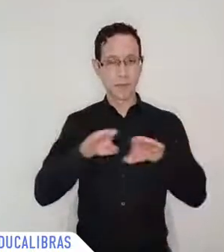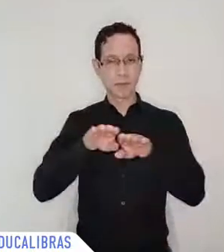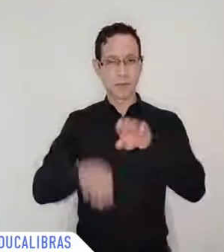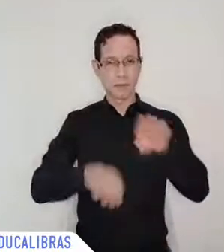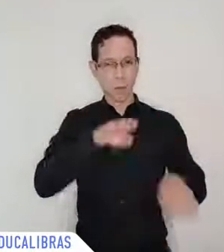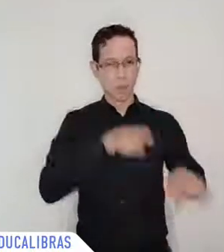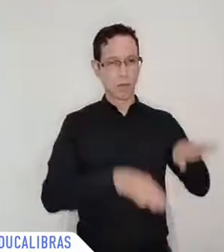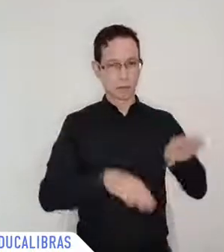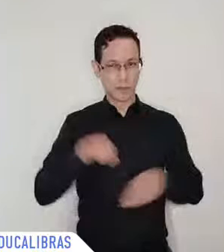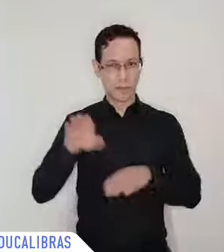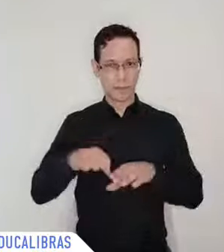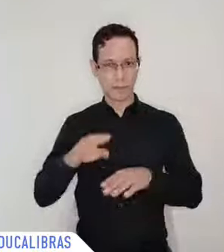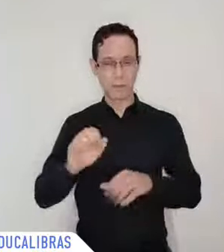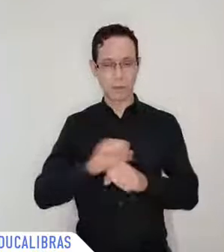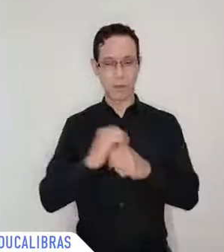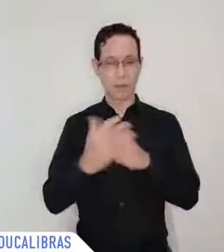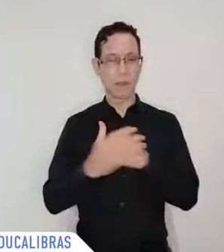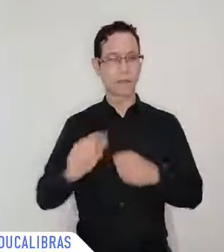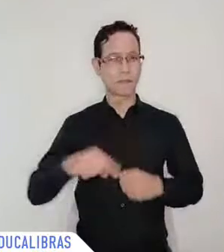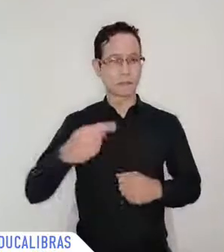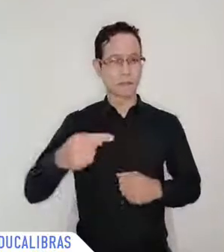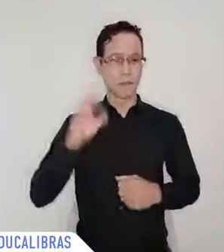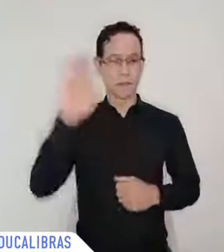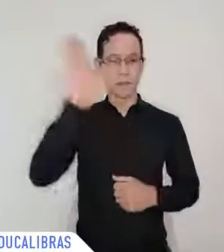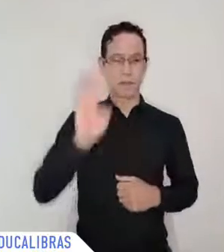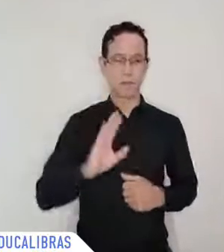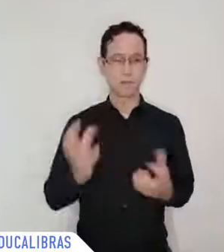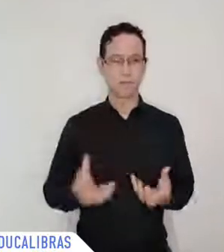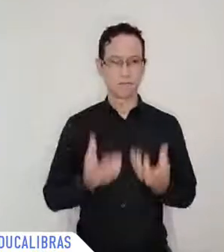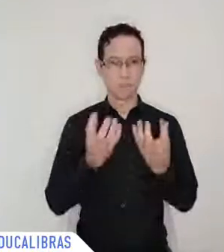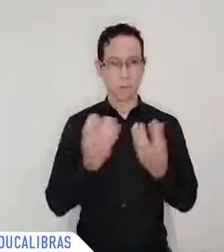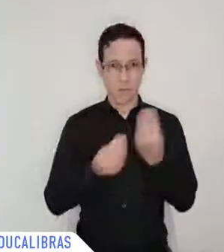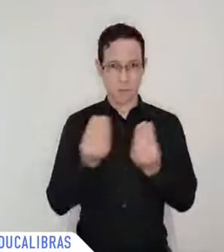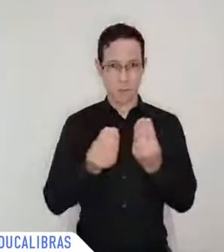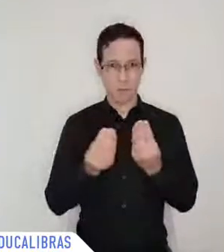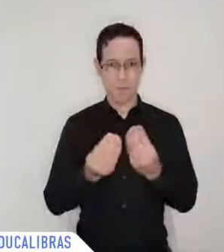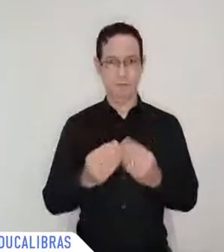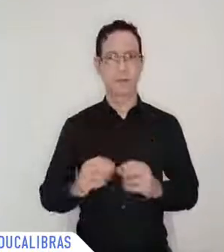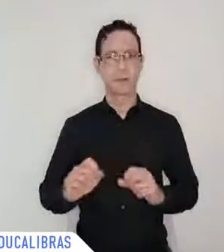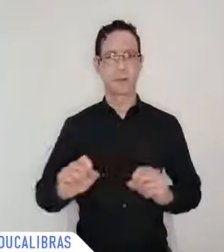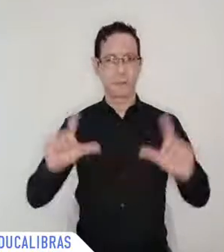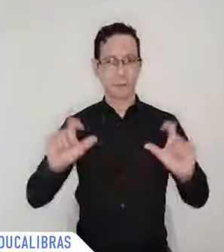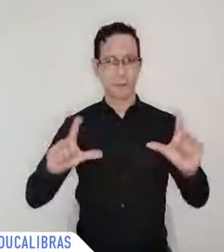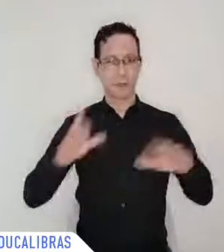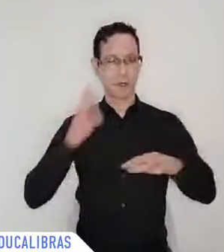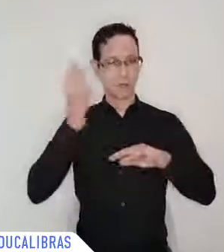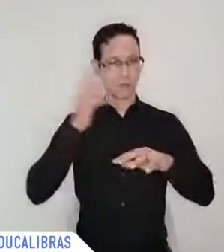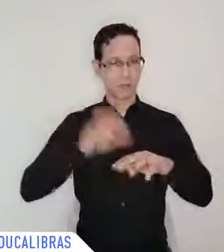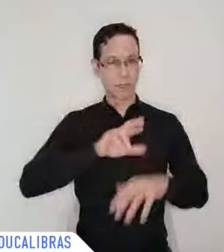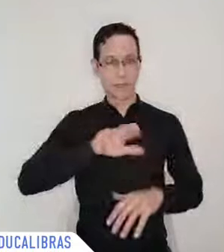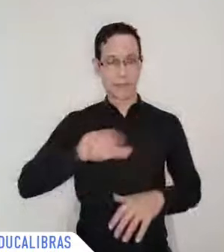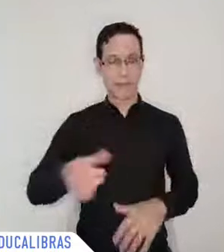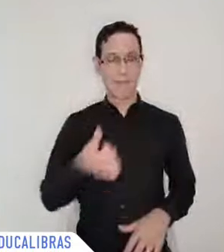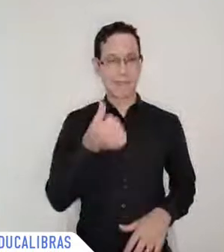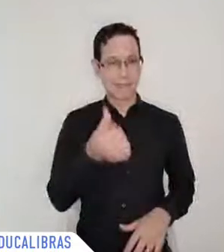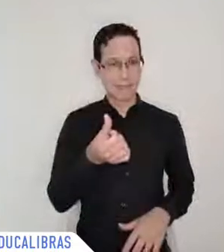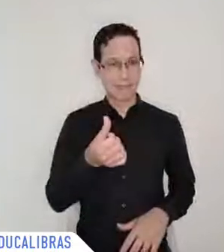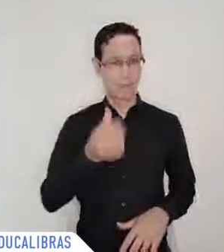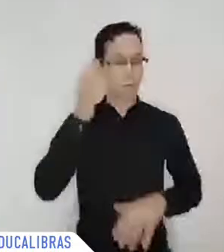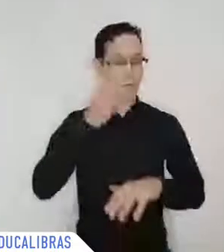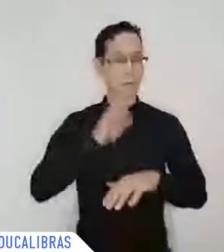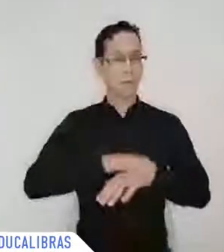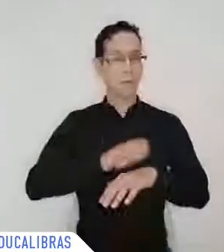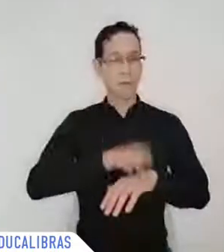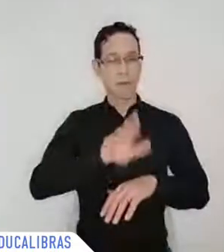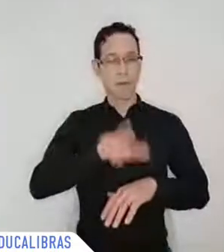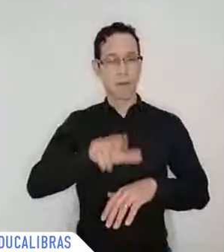and alumni, and its central theme is Inequalities and Post-COVID Reconstruction, Perspectives for Brazil. There will be